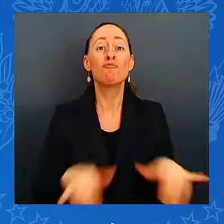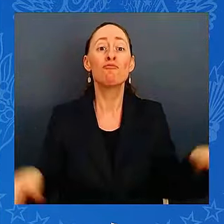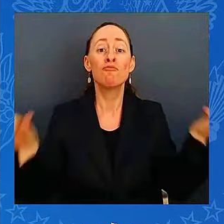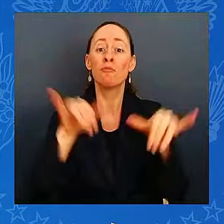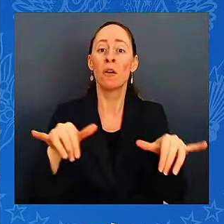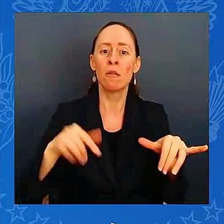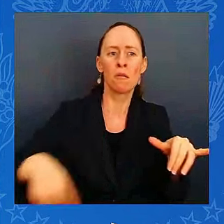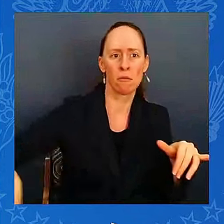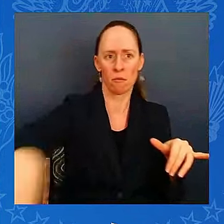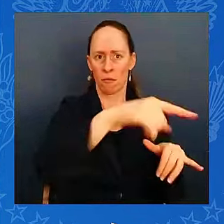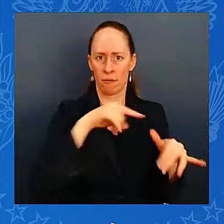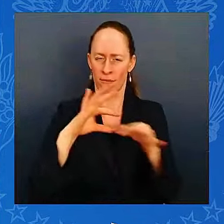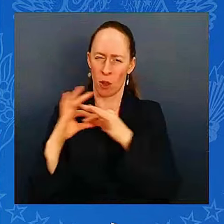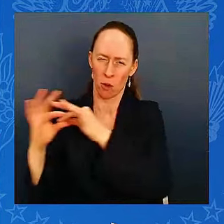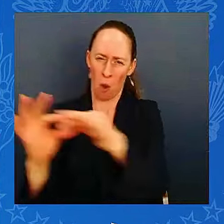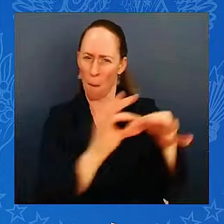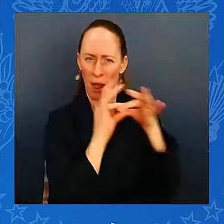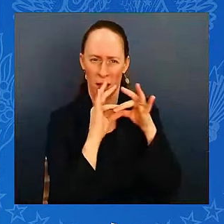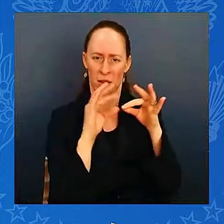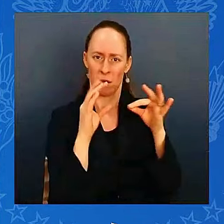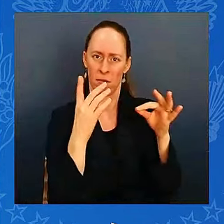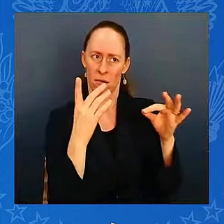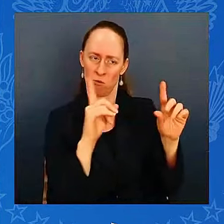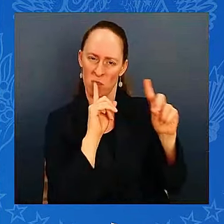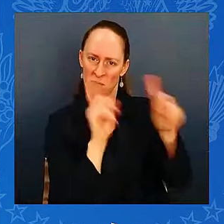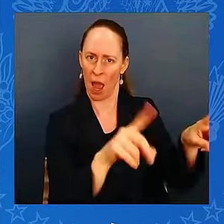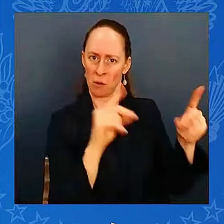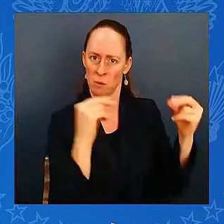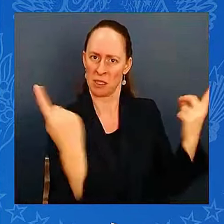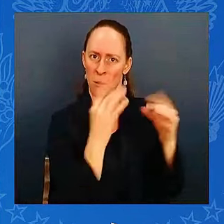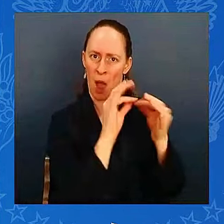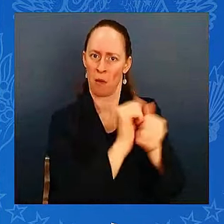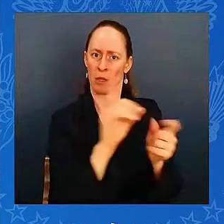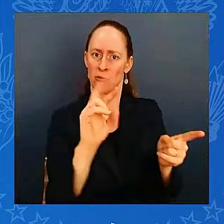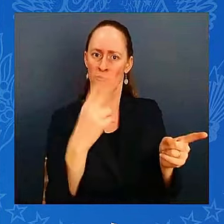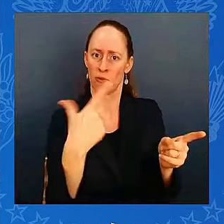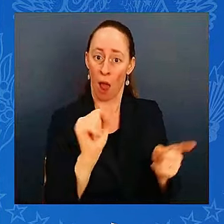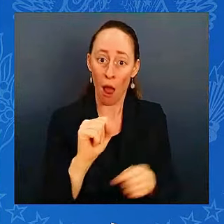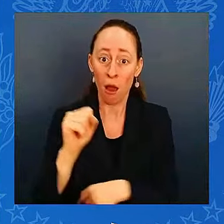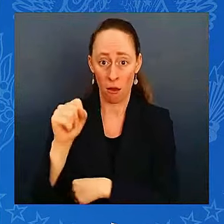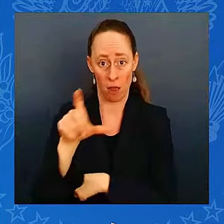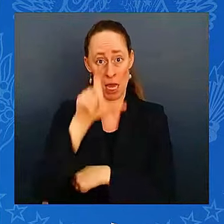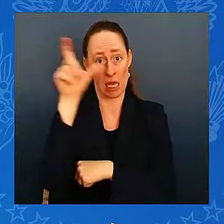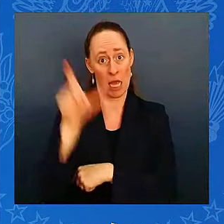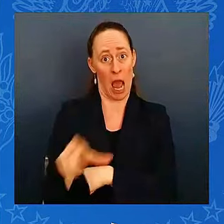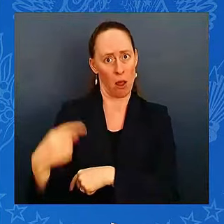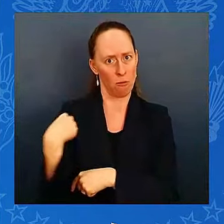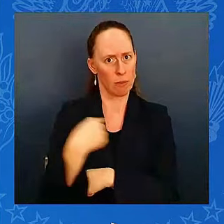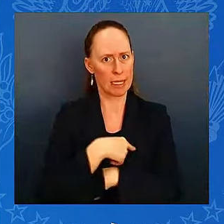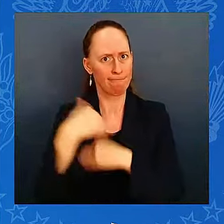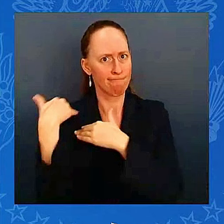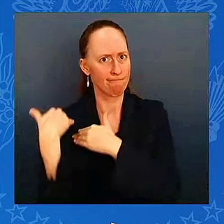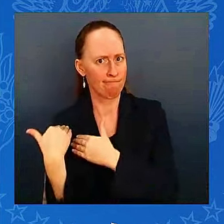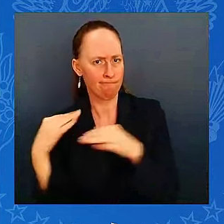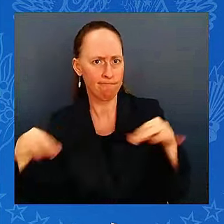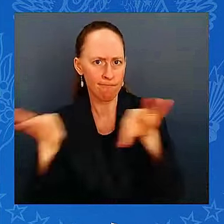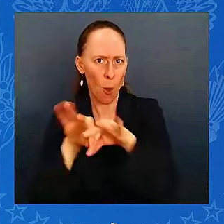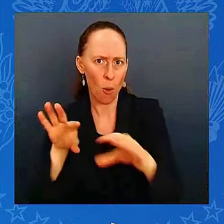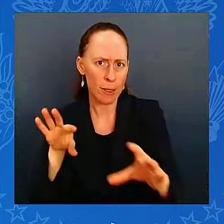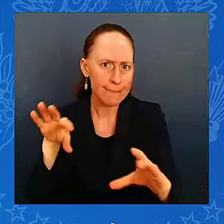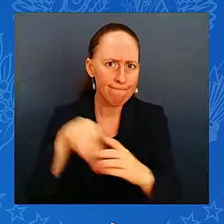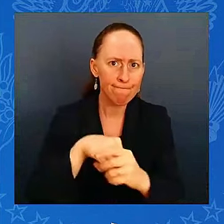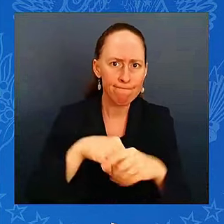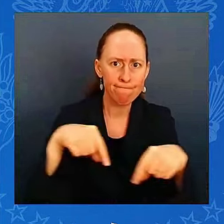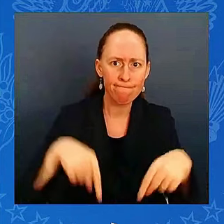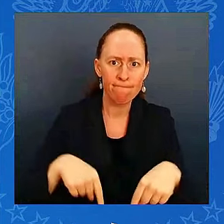Italy is an active part and pursues the commitments undertaken within all multilateral context, starting